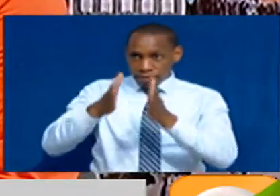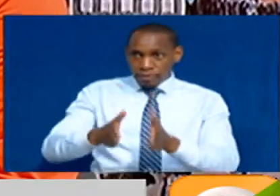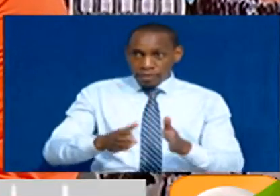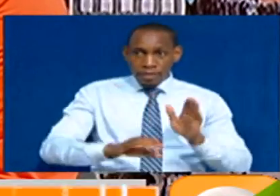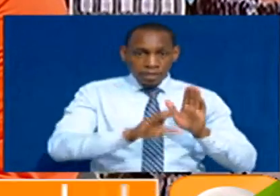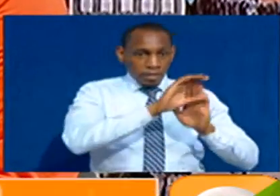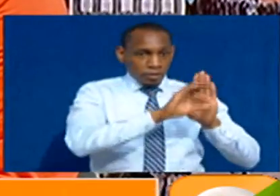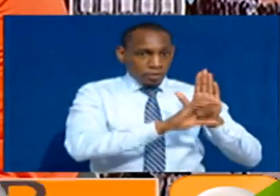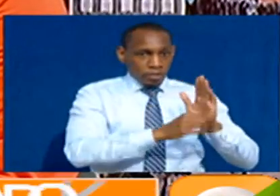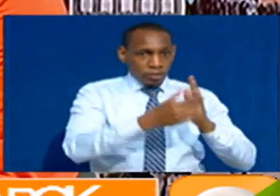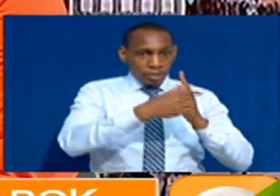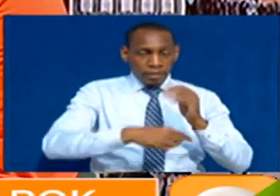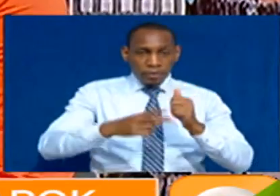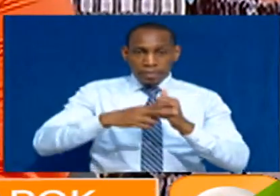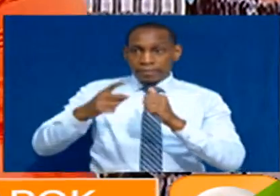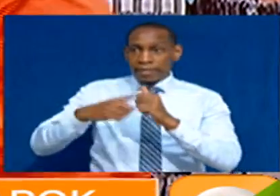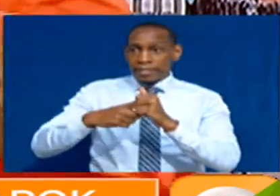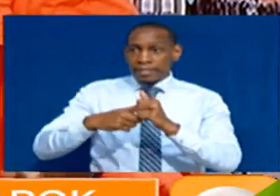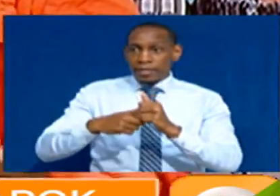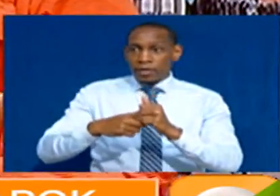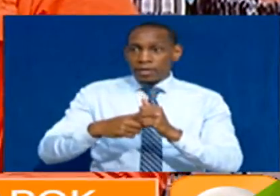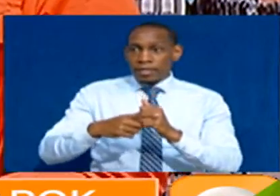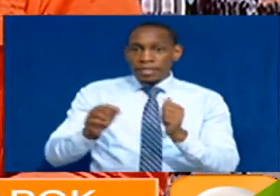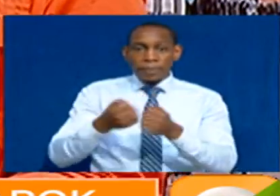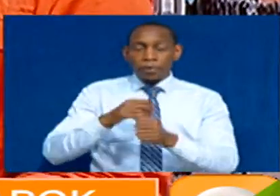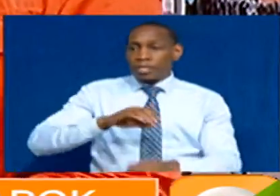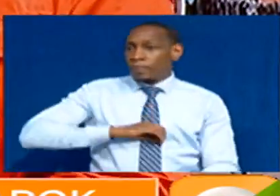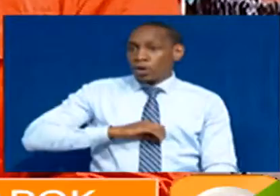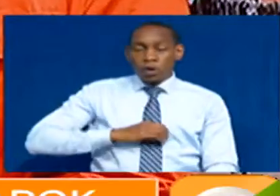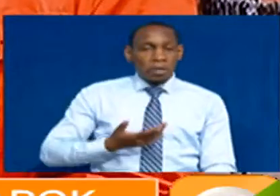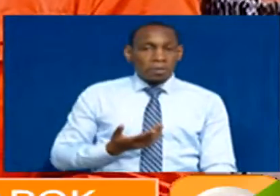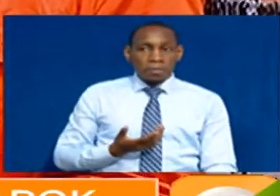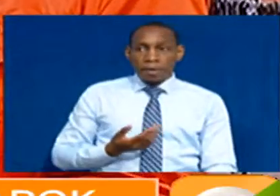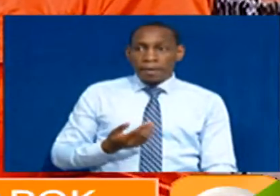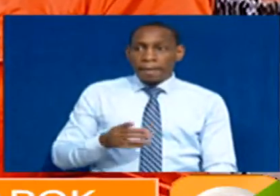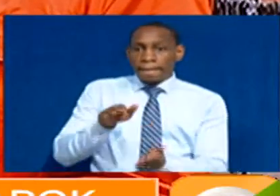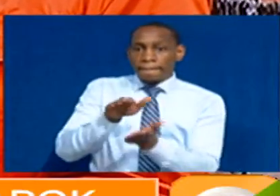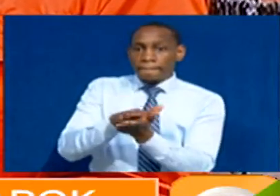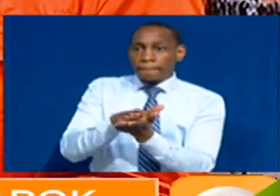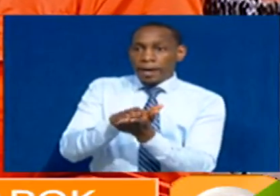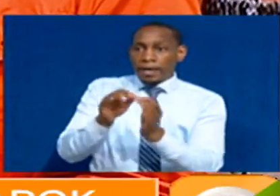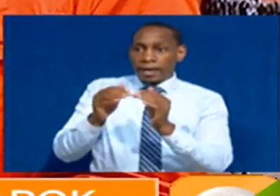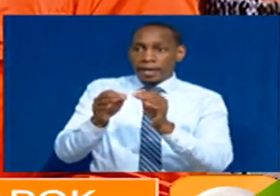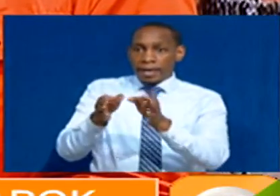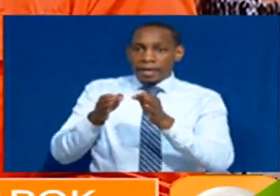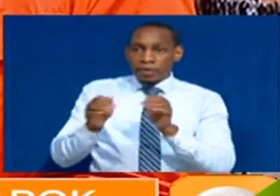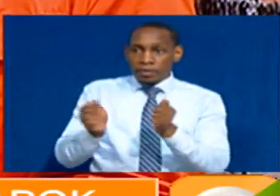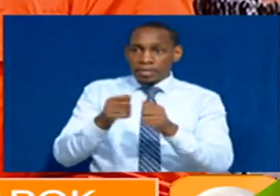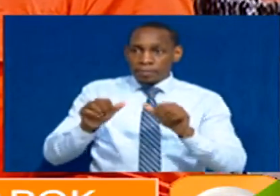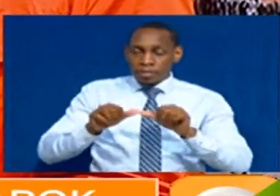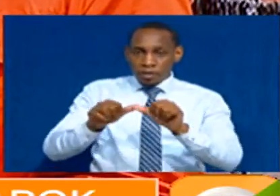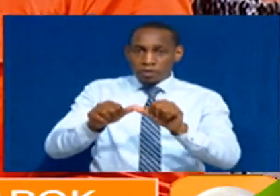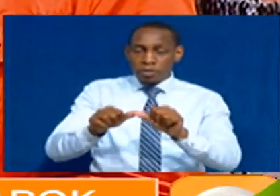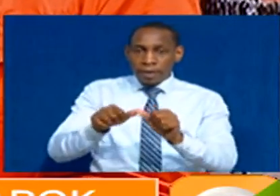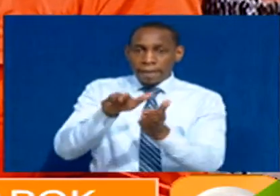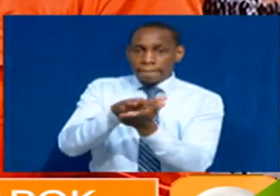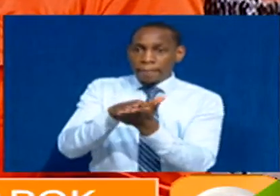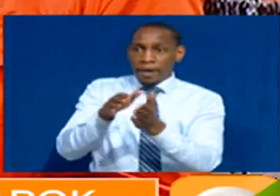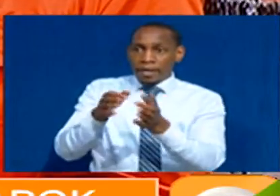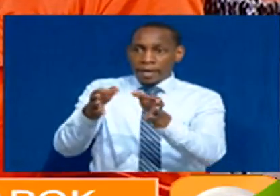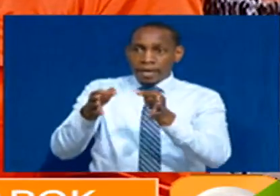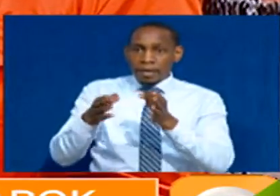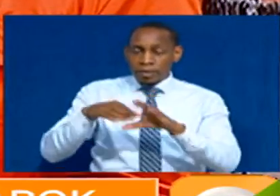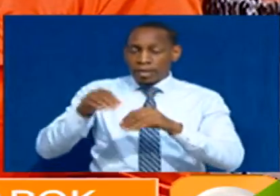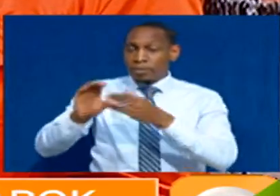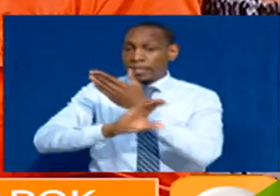is quite clear, Article 76. You cannot even own a bank account. You cannot maintain and operate a bank account